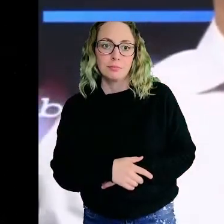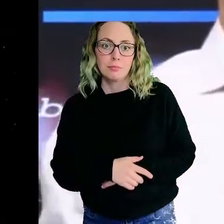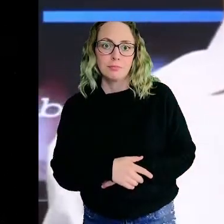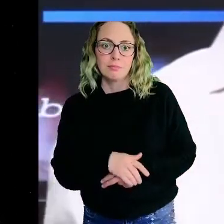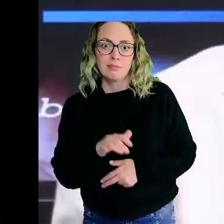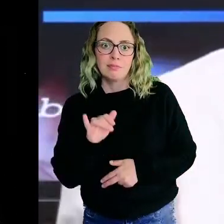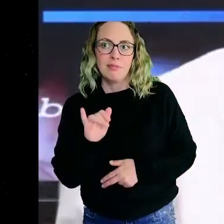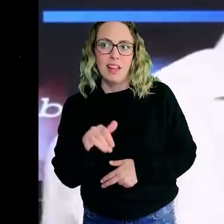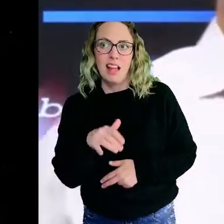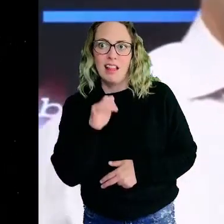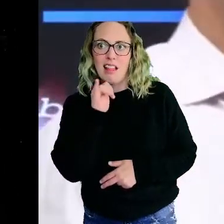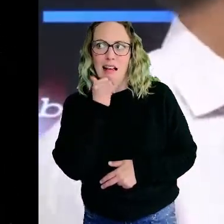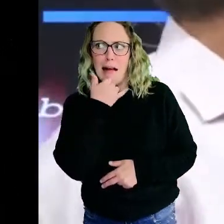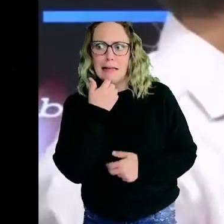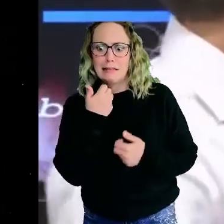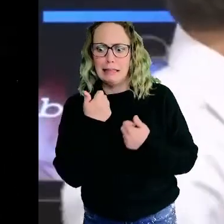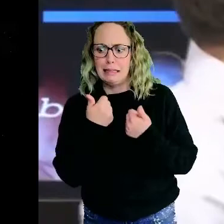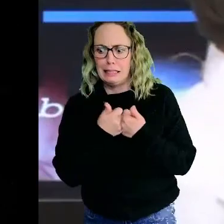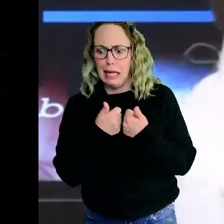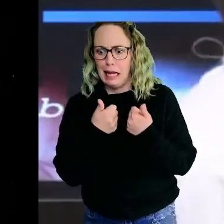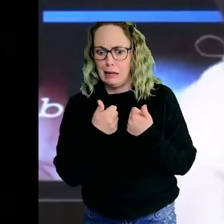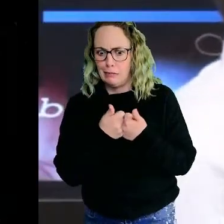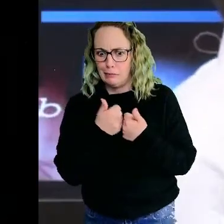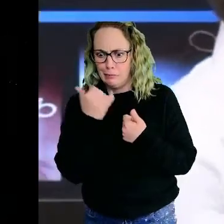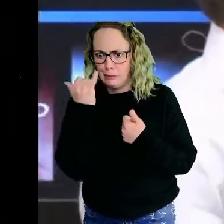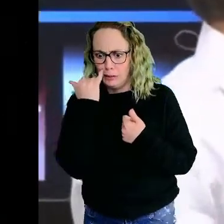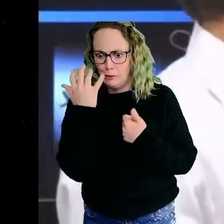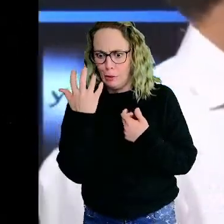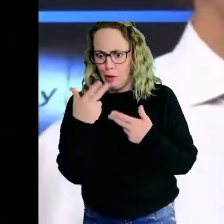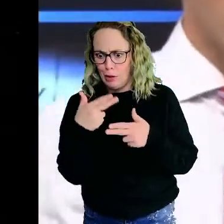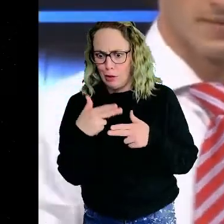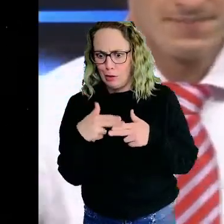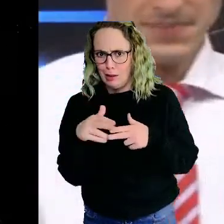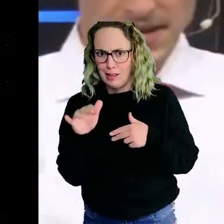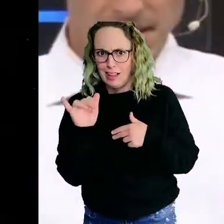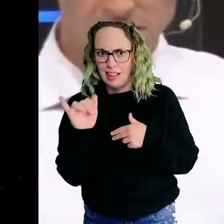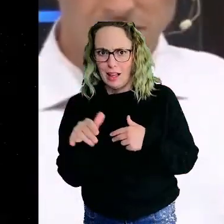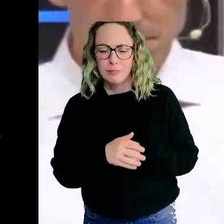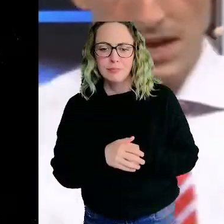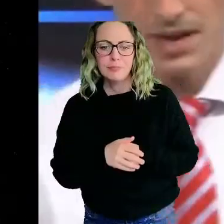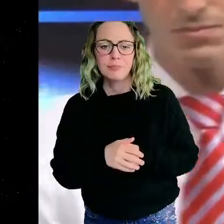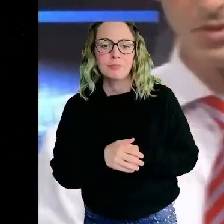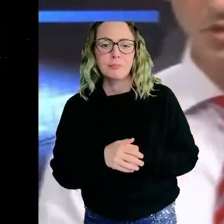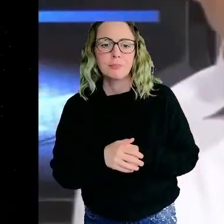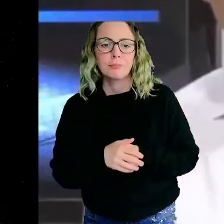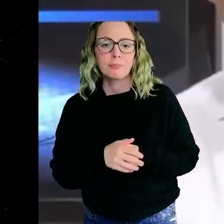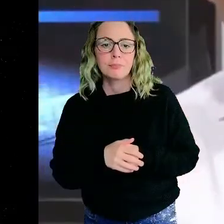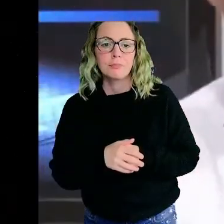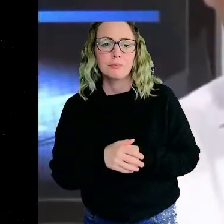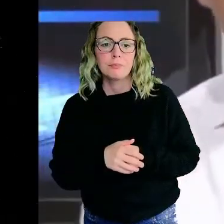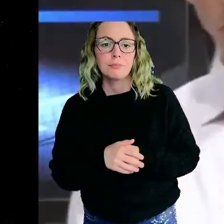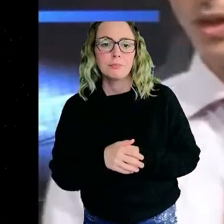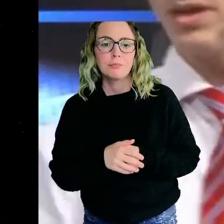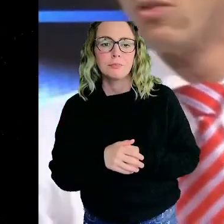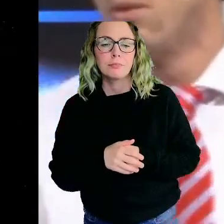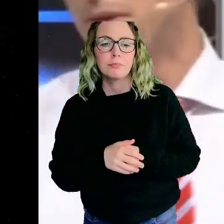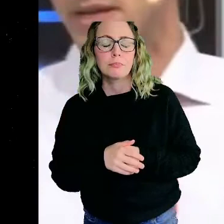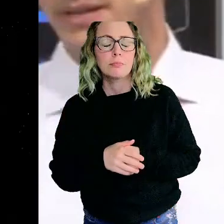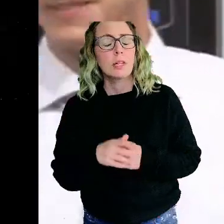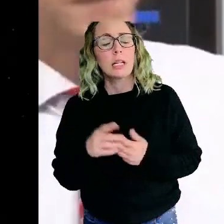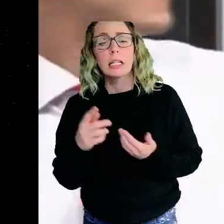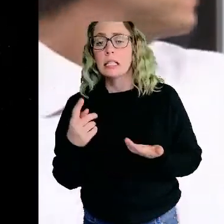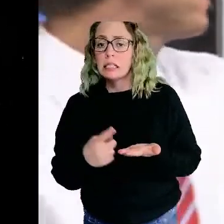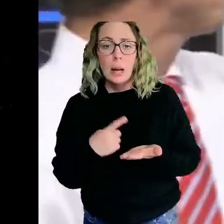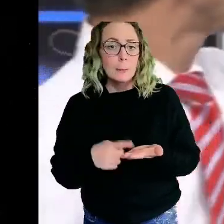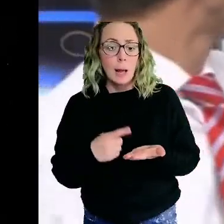accident game, I guess, if we want to call it that. P equals mv. Now, sometimes we don't want to know what